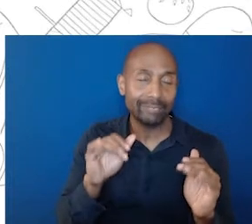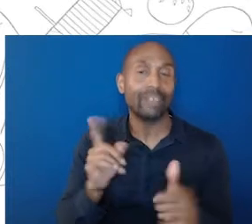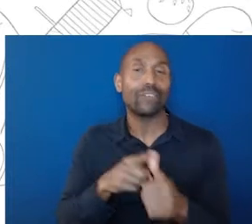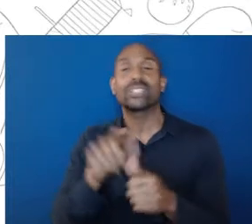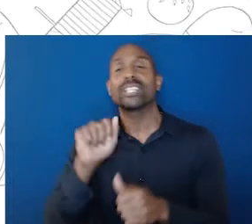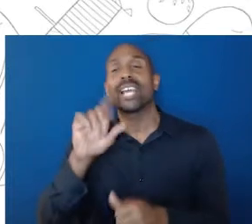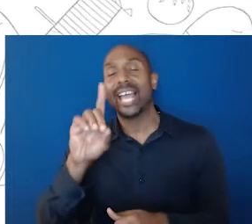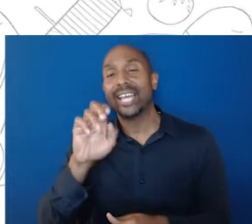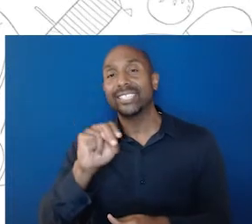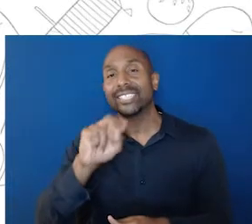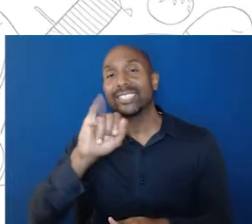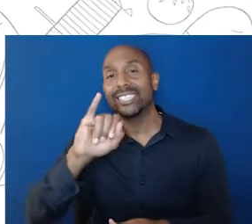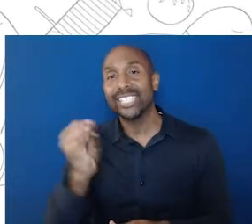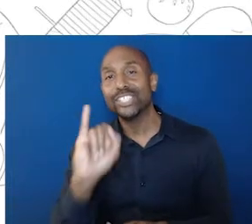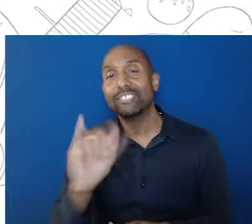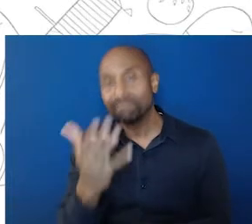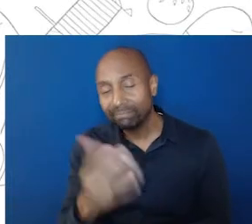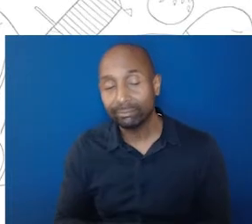That is a really good question.